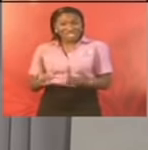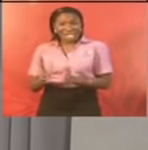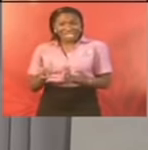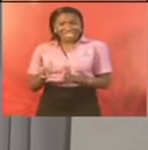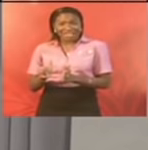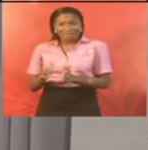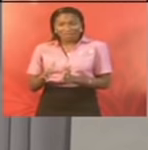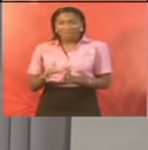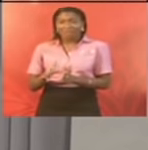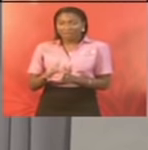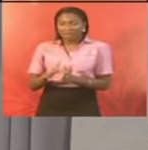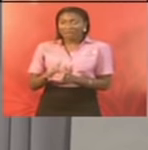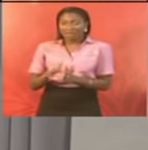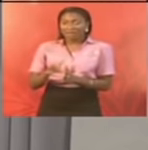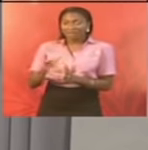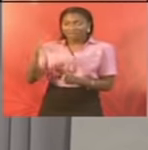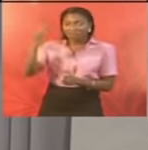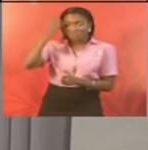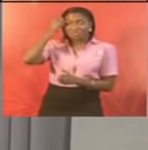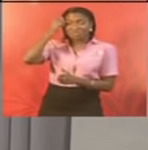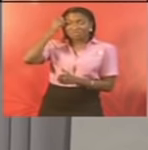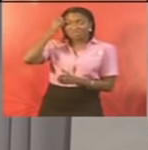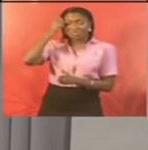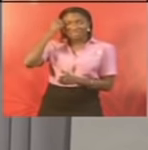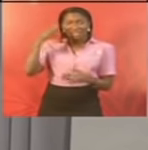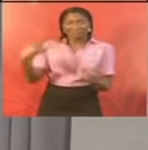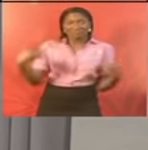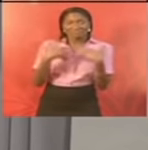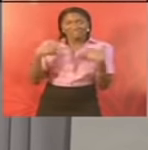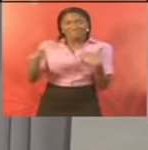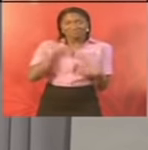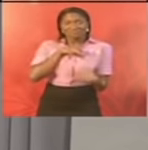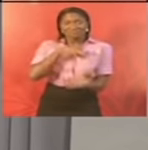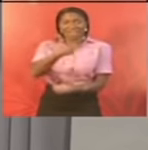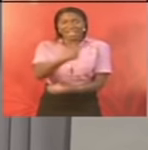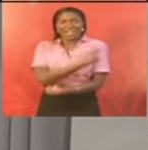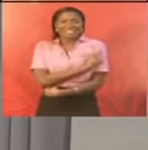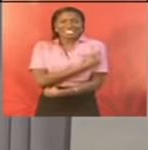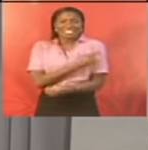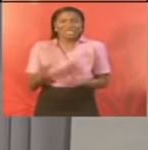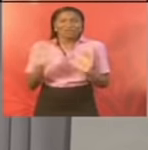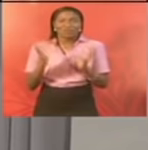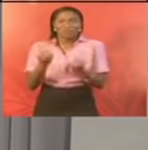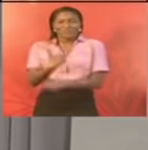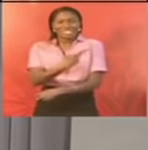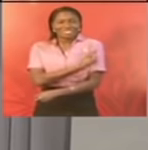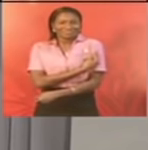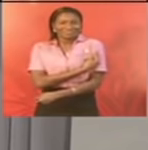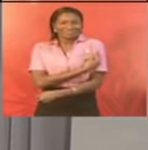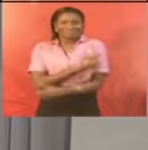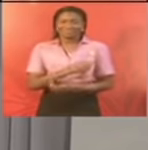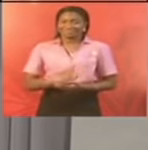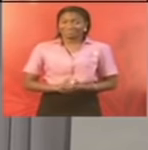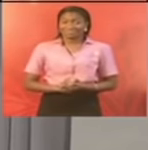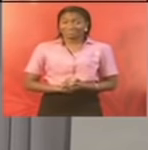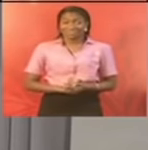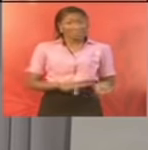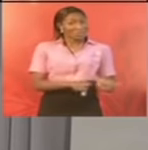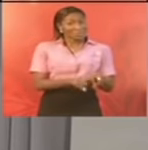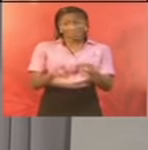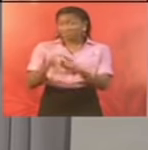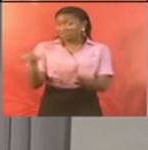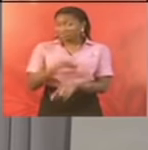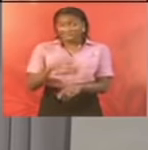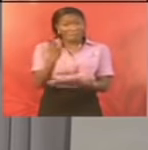Trinidad and Tobago. I don't want to go into the details, even among the medical fraternity,